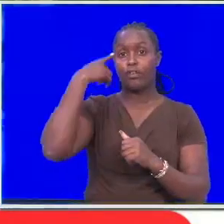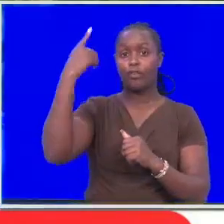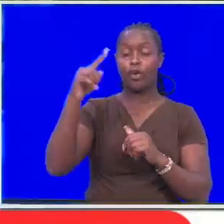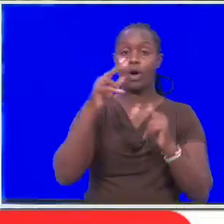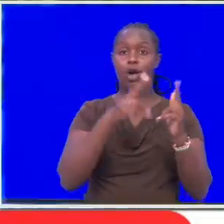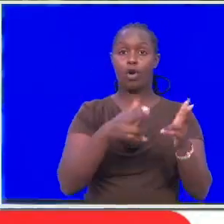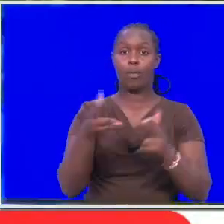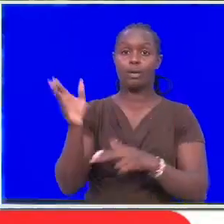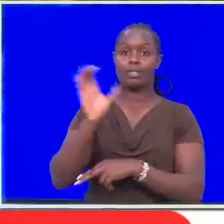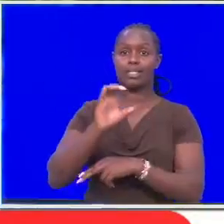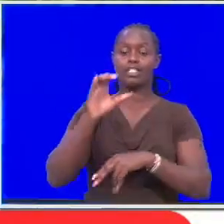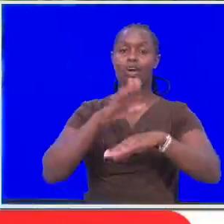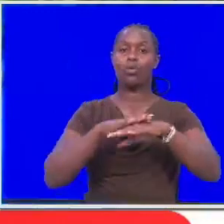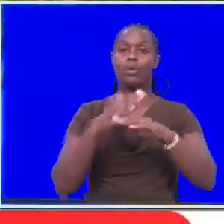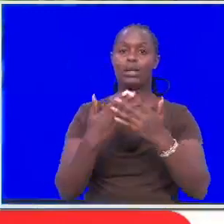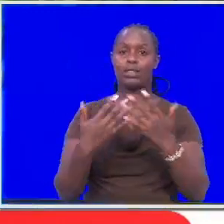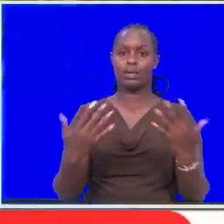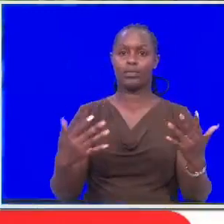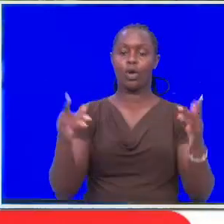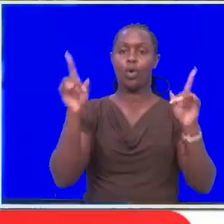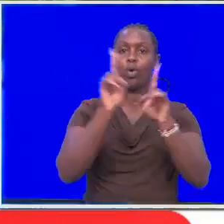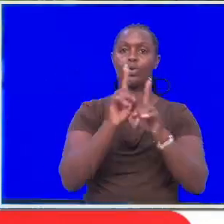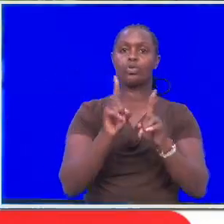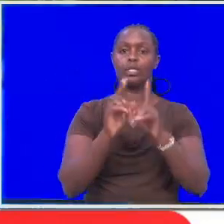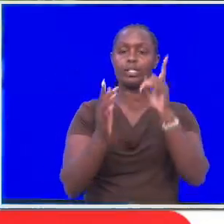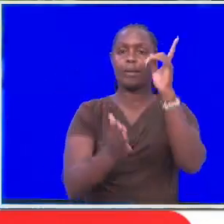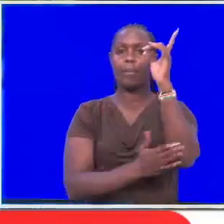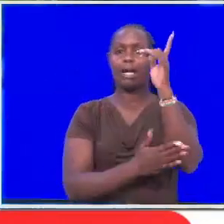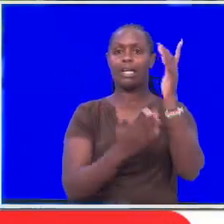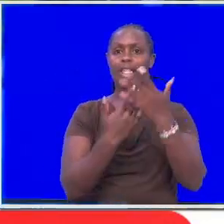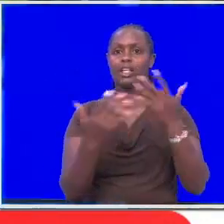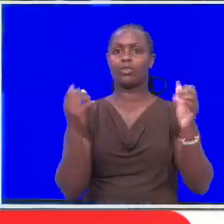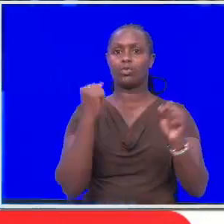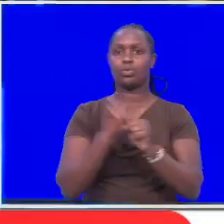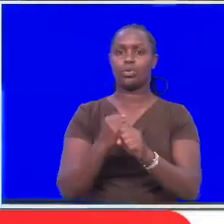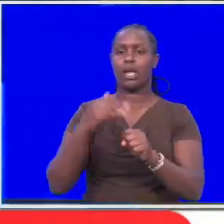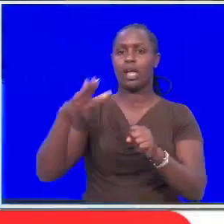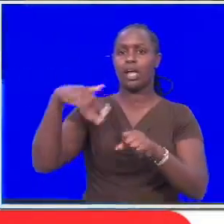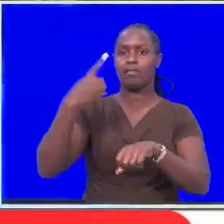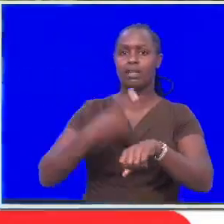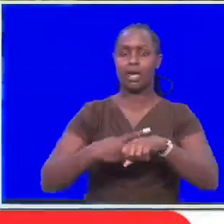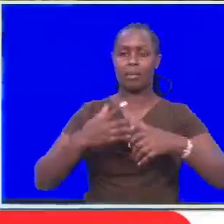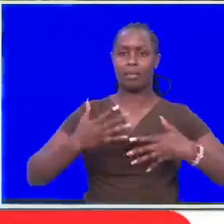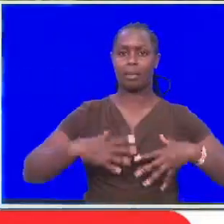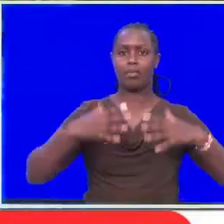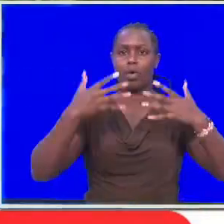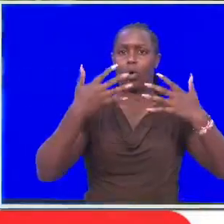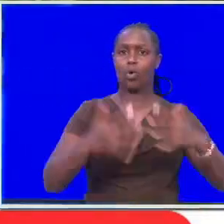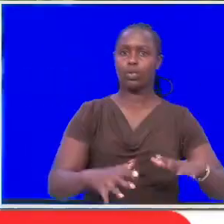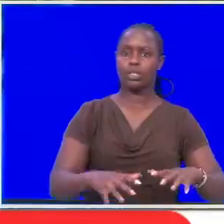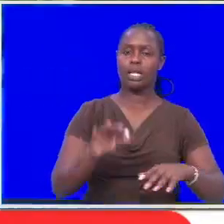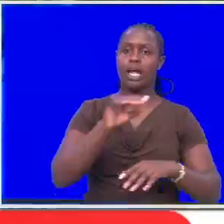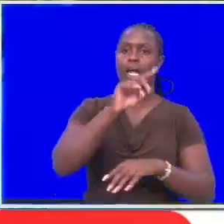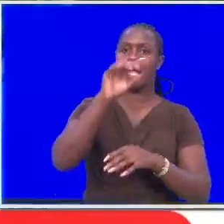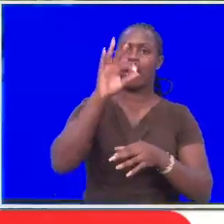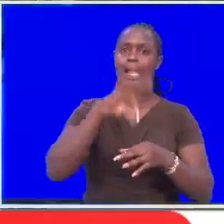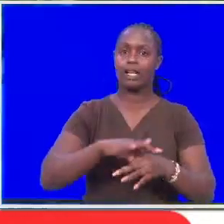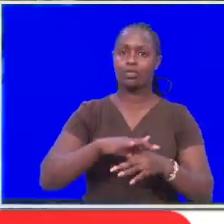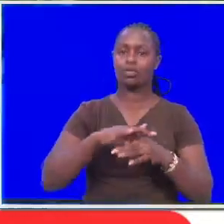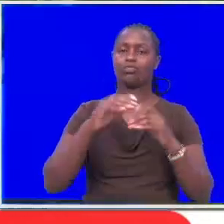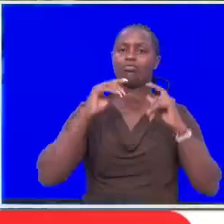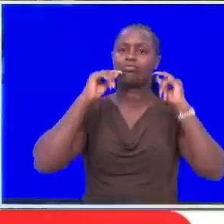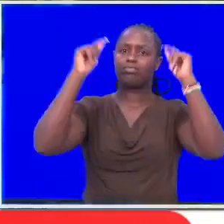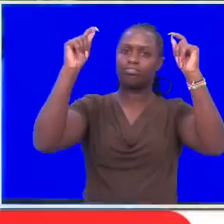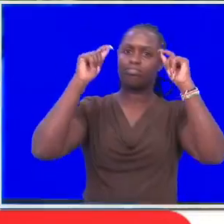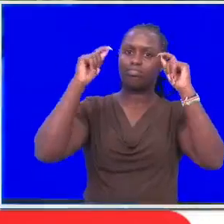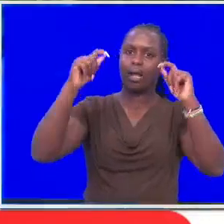good thing to see. It is also a bad precedent to set that every time people lose elections, they go to the streets, they demand to